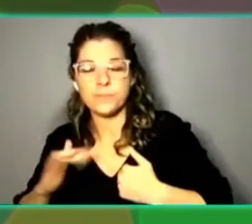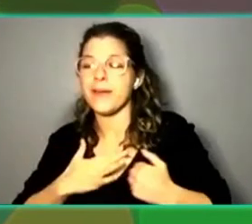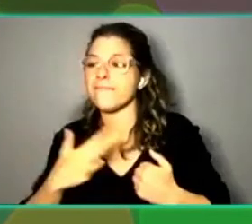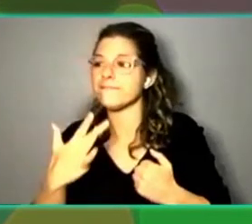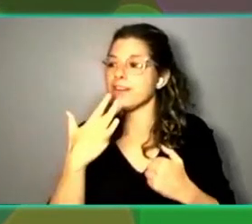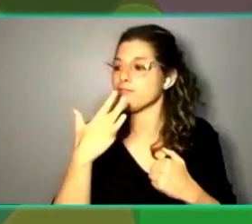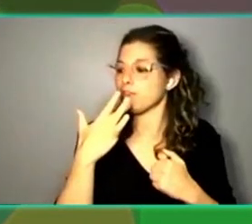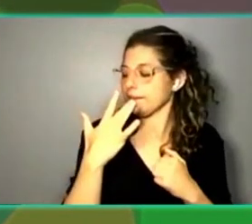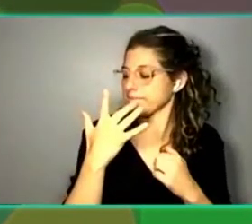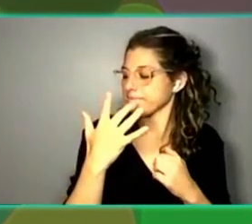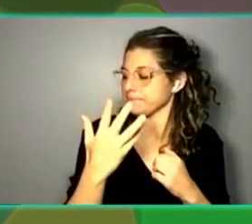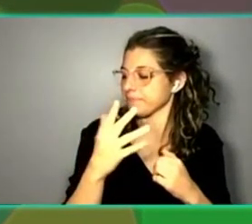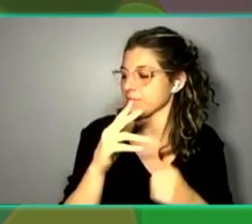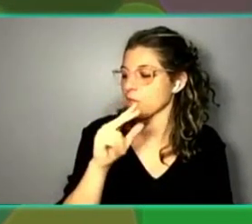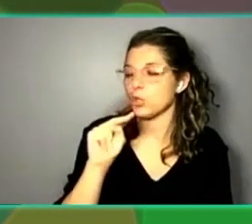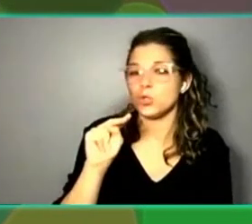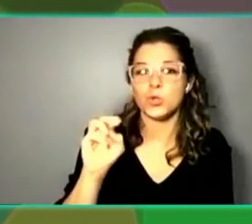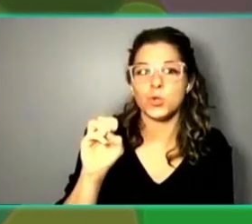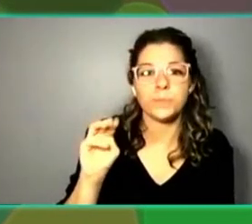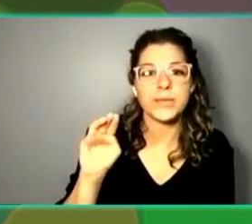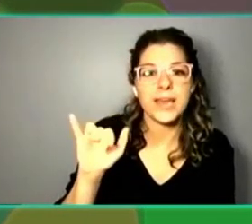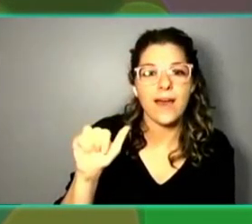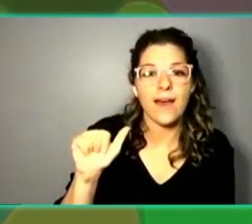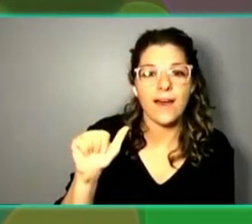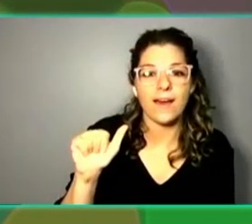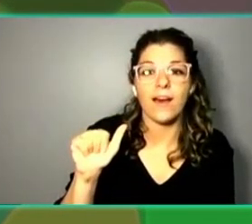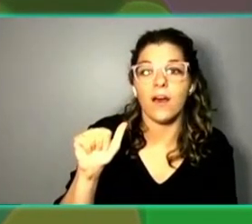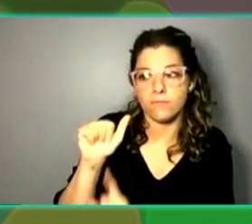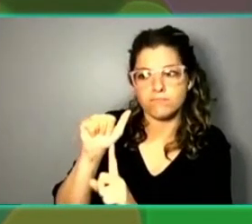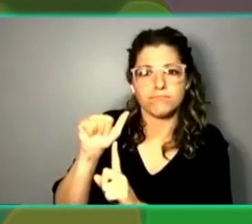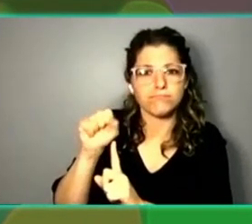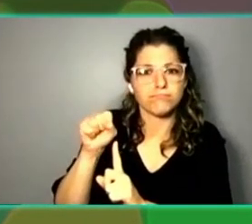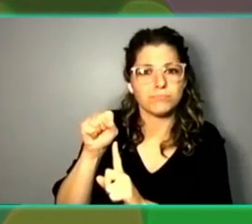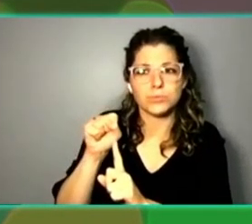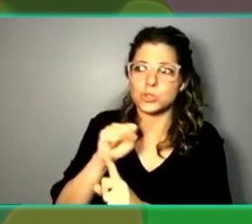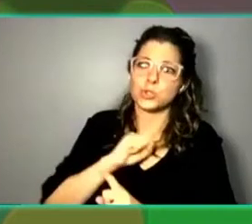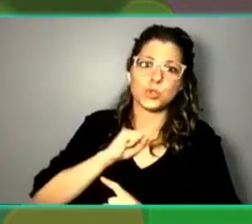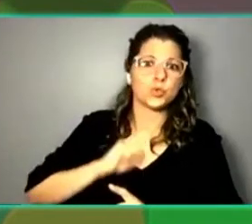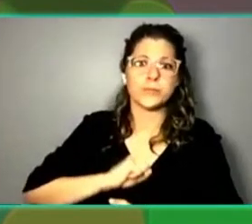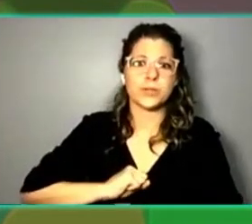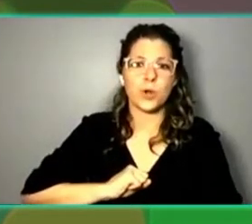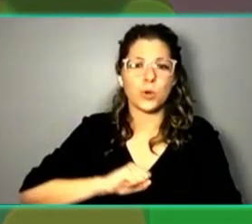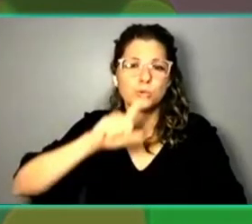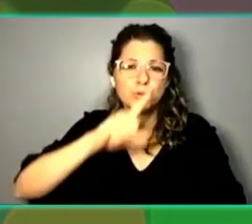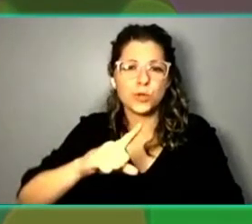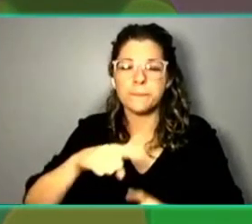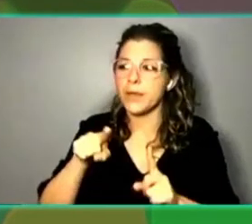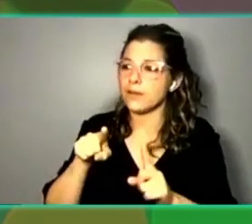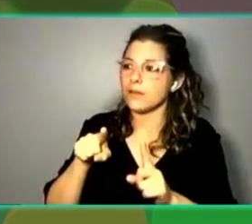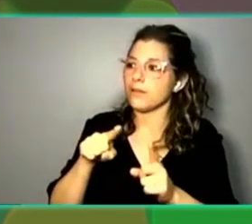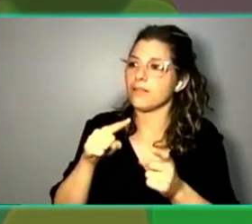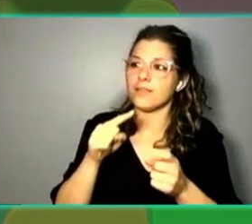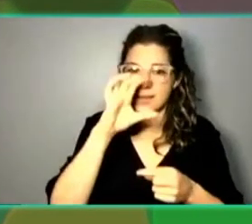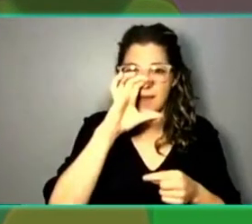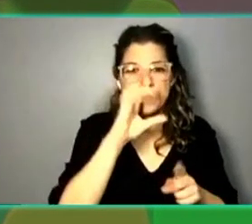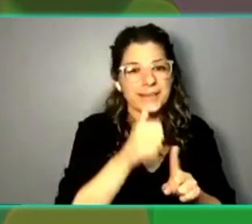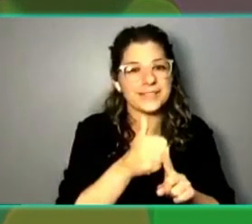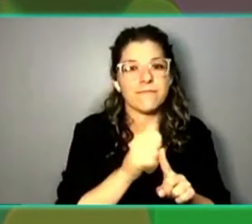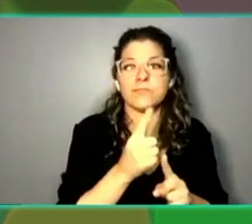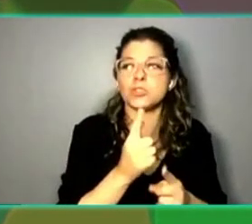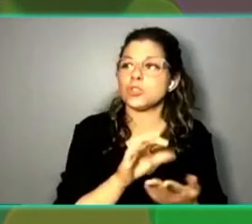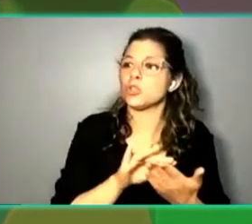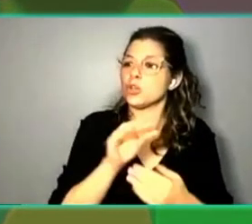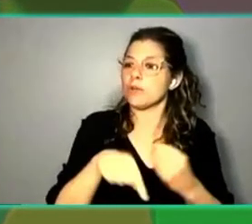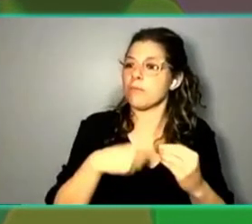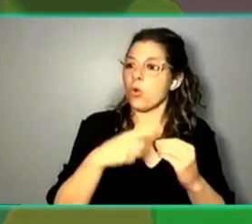about Nubia, yes, she's a superhero, but so much of the comic too is just learning about like who